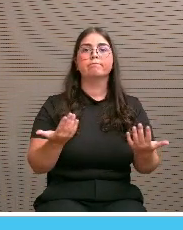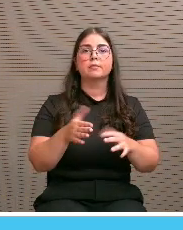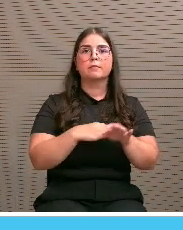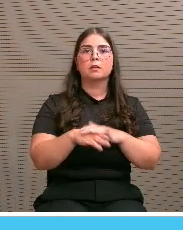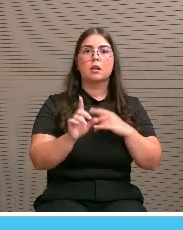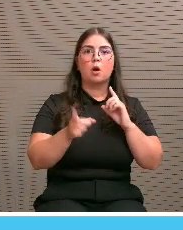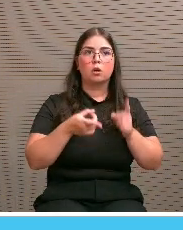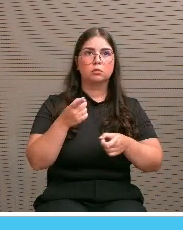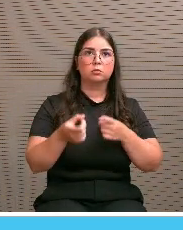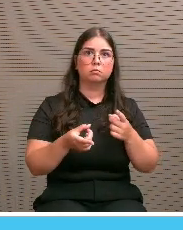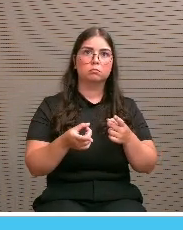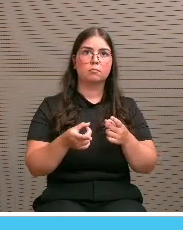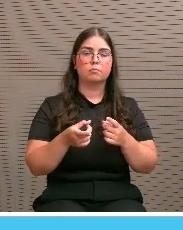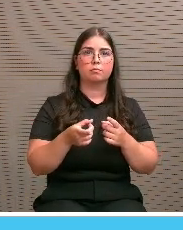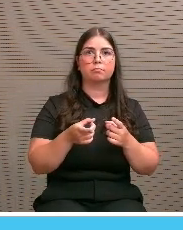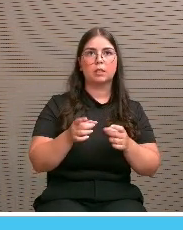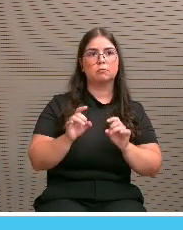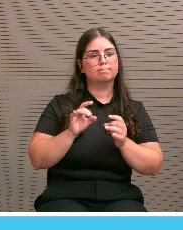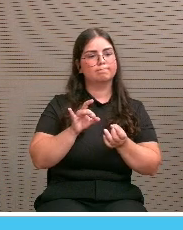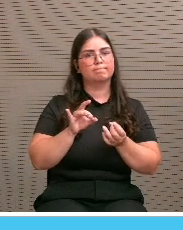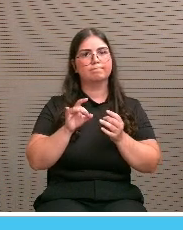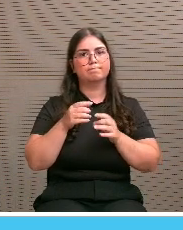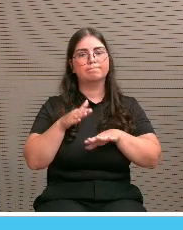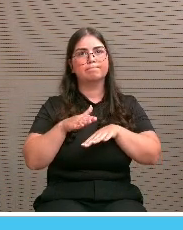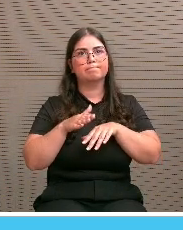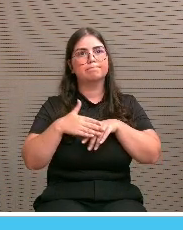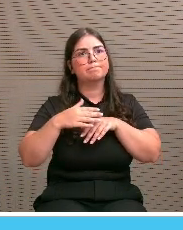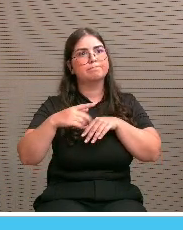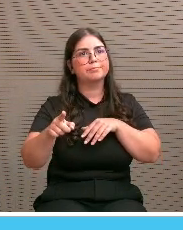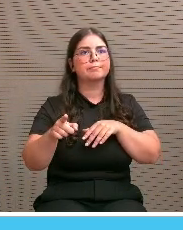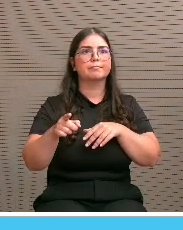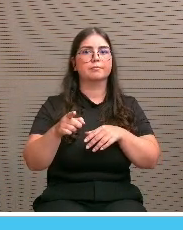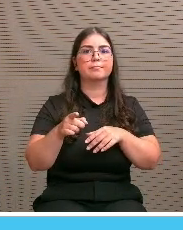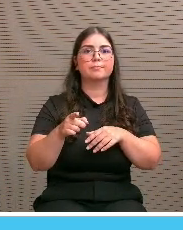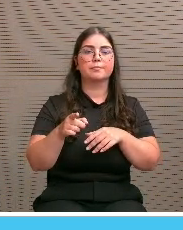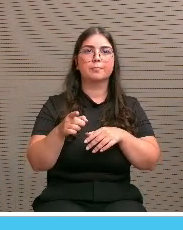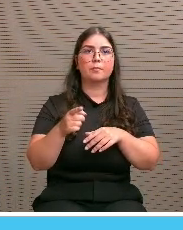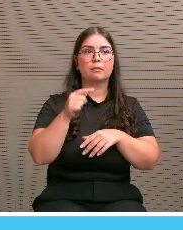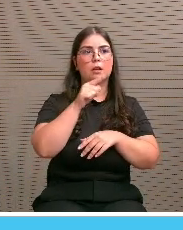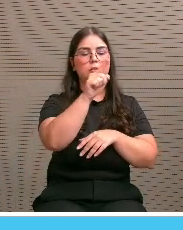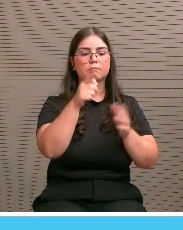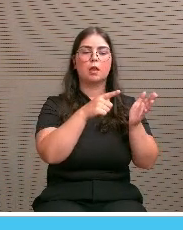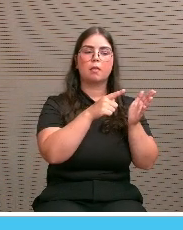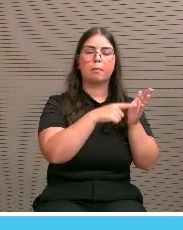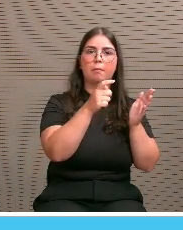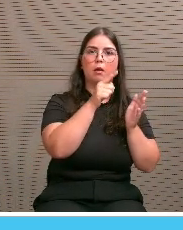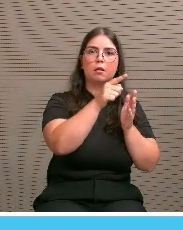you can't do that because they actually turn out to provide all the seeds that everybody needs. So what are you going to